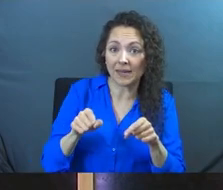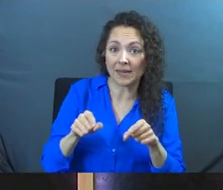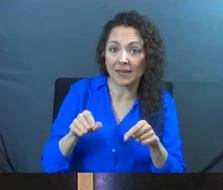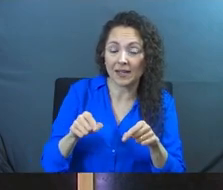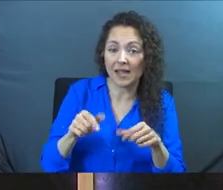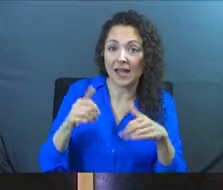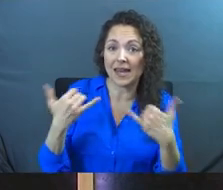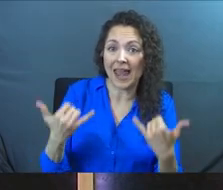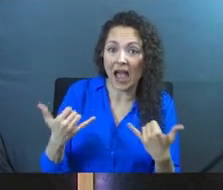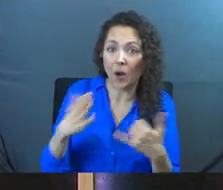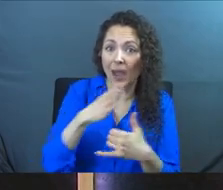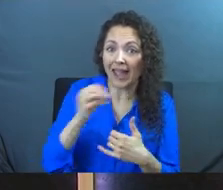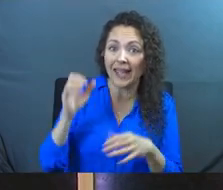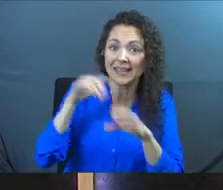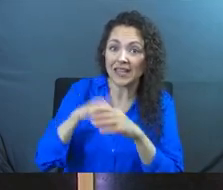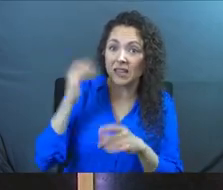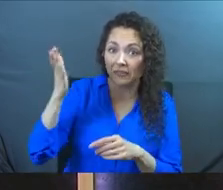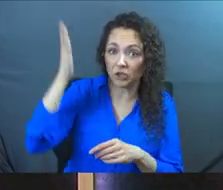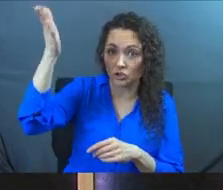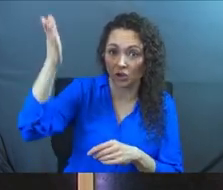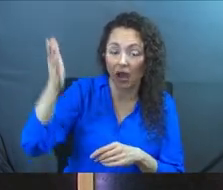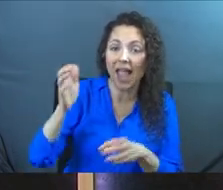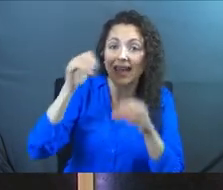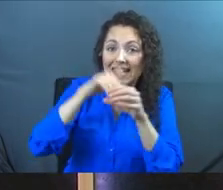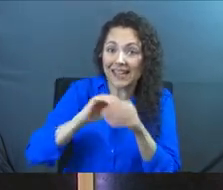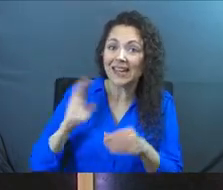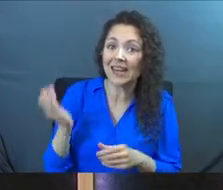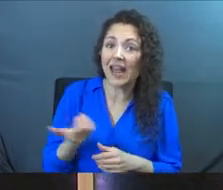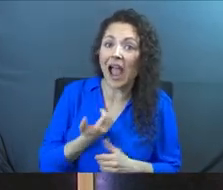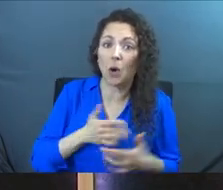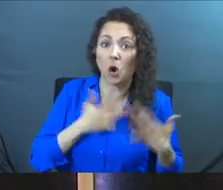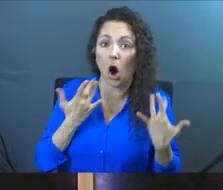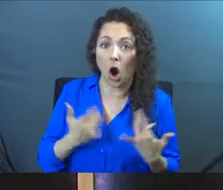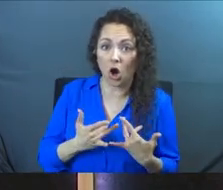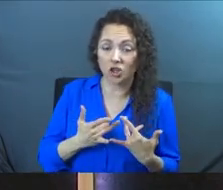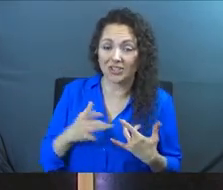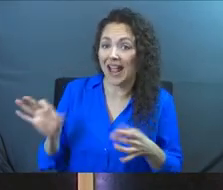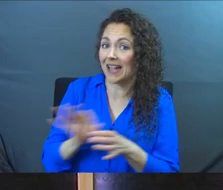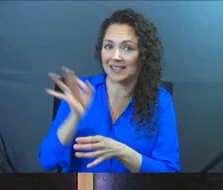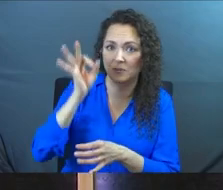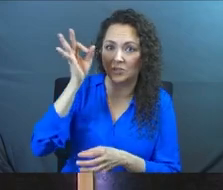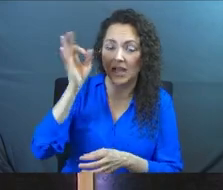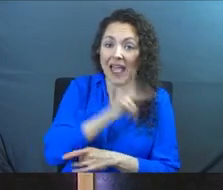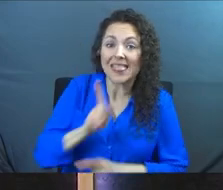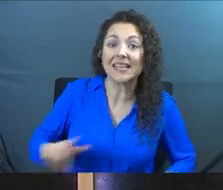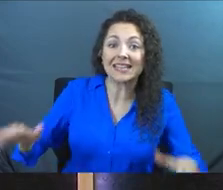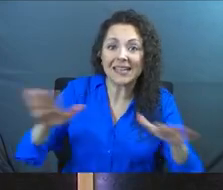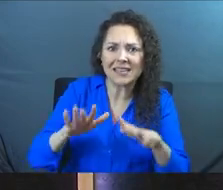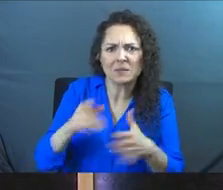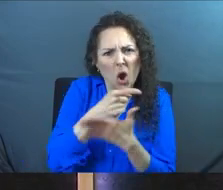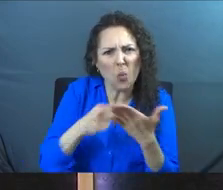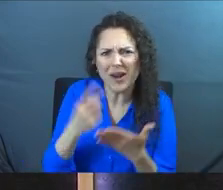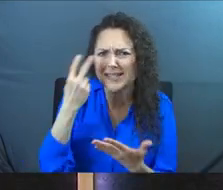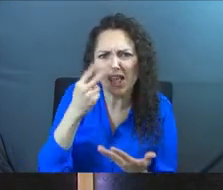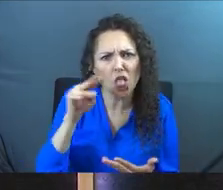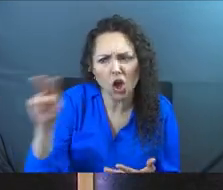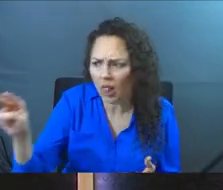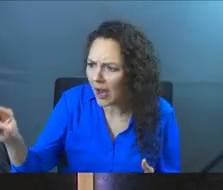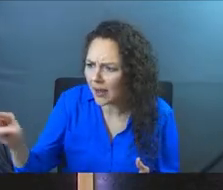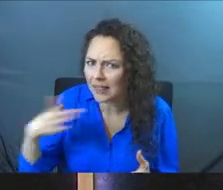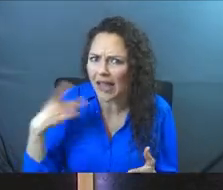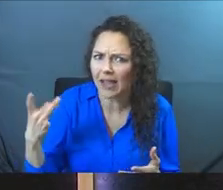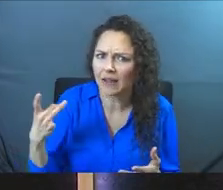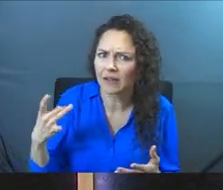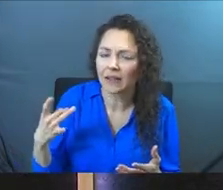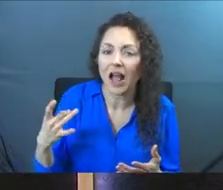the rule and reign of Jesus in our life. So if you want to know what the kingdom of God looks like, how it operates, we look at the life